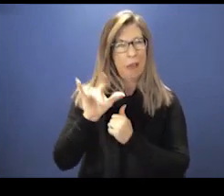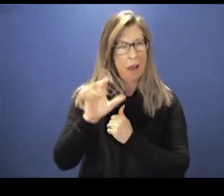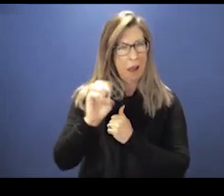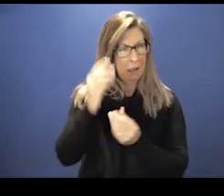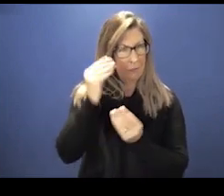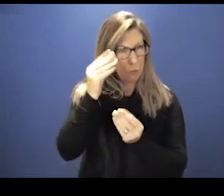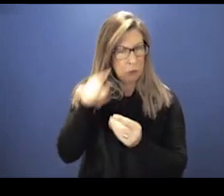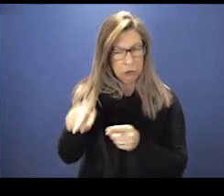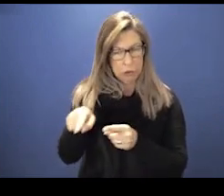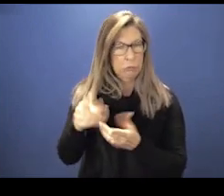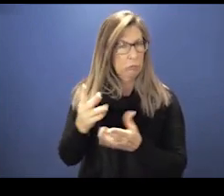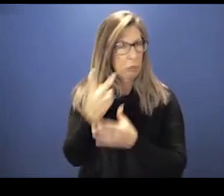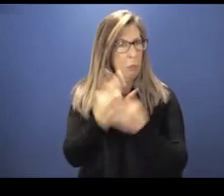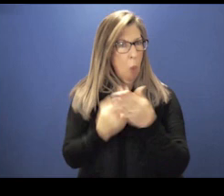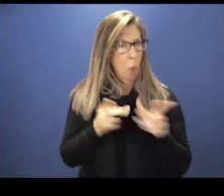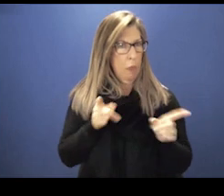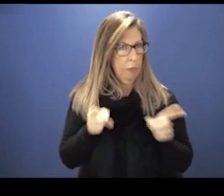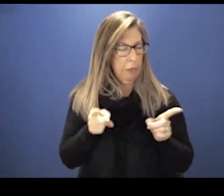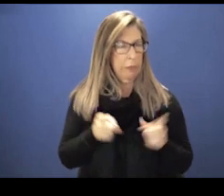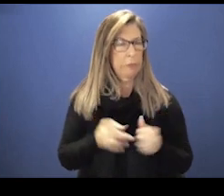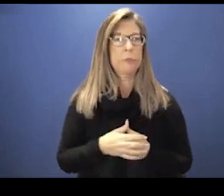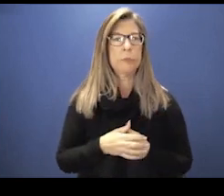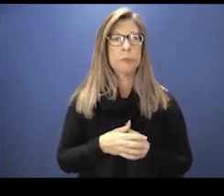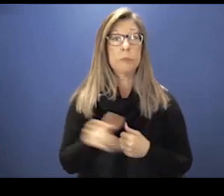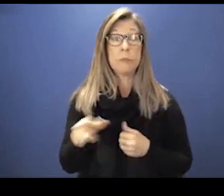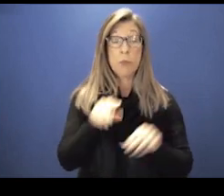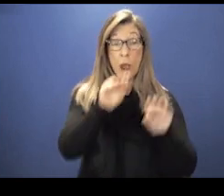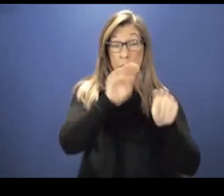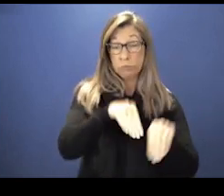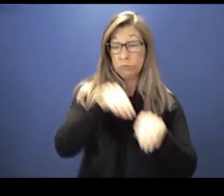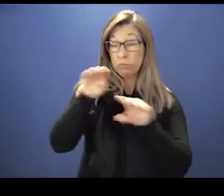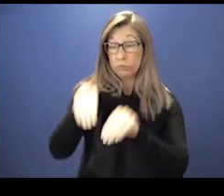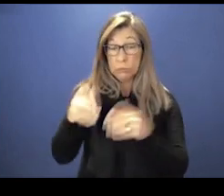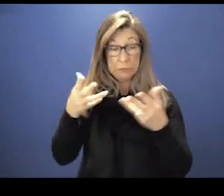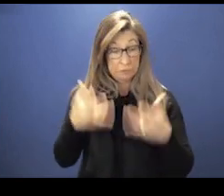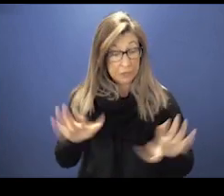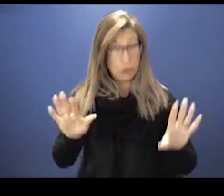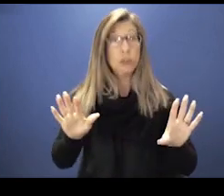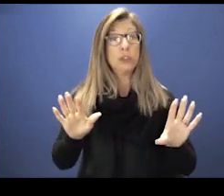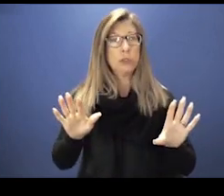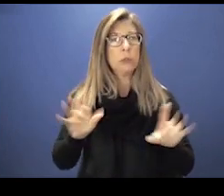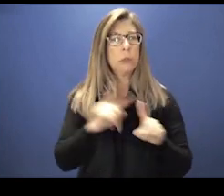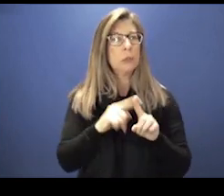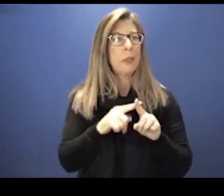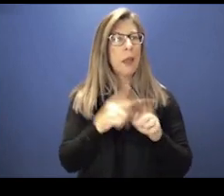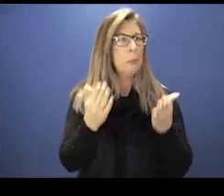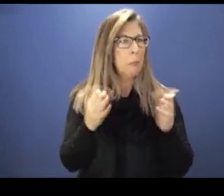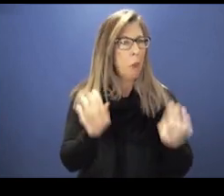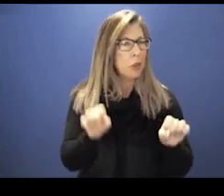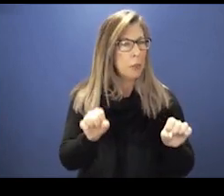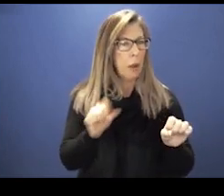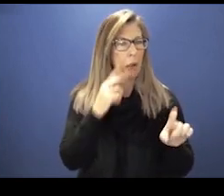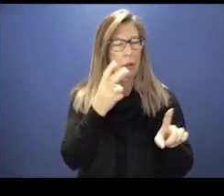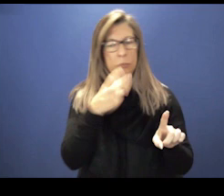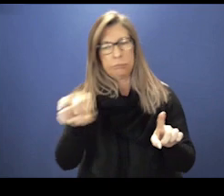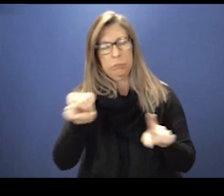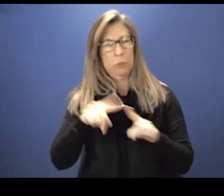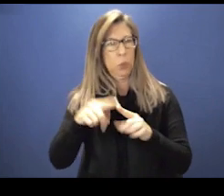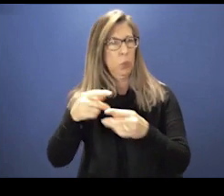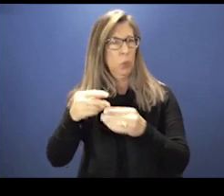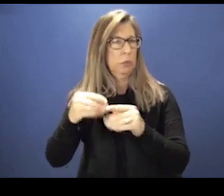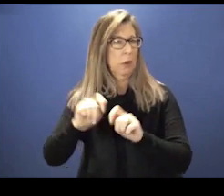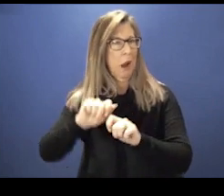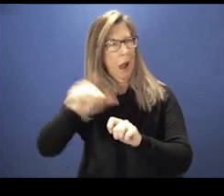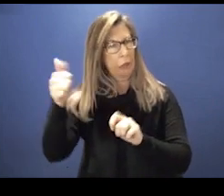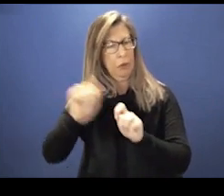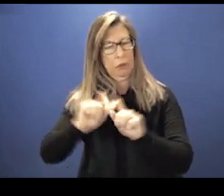file. Following the completion of all individual impairments, you may be directed to the cumulative effect